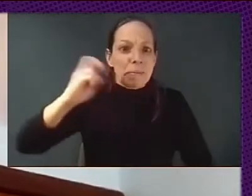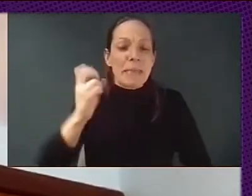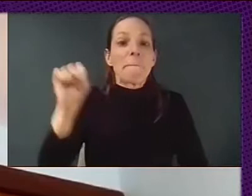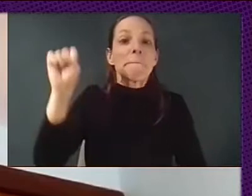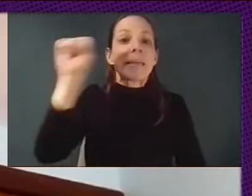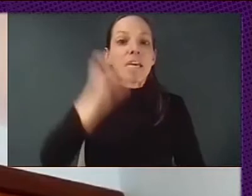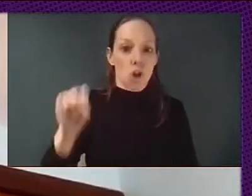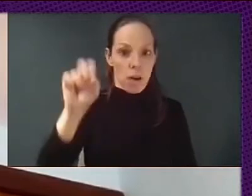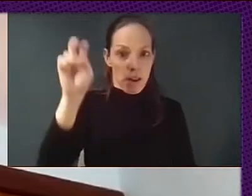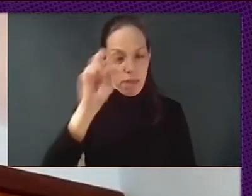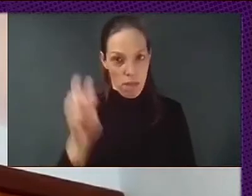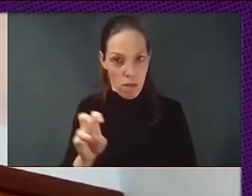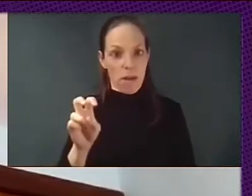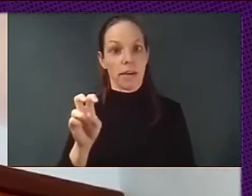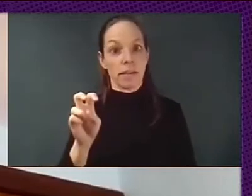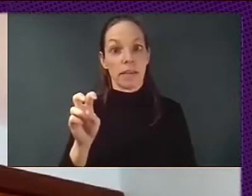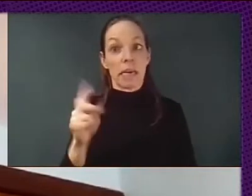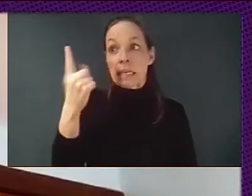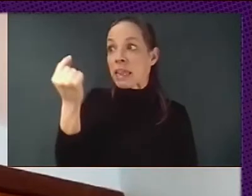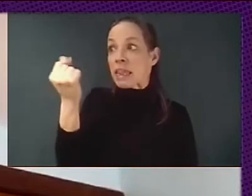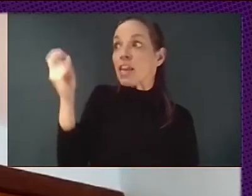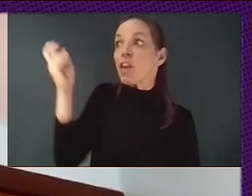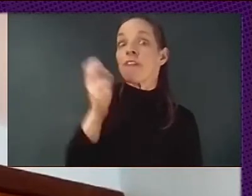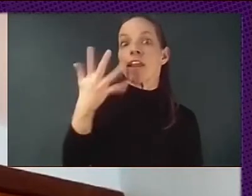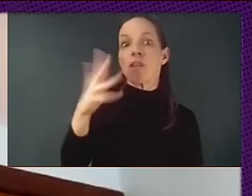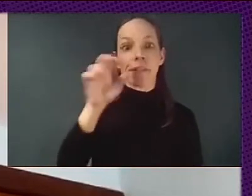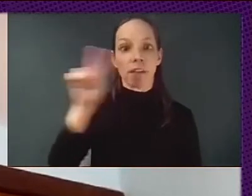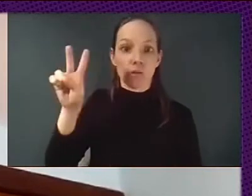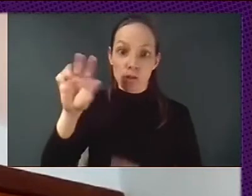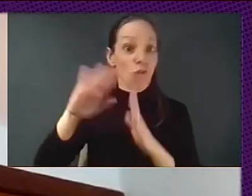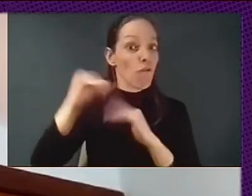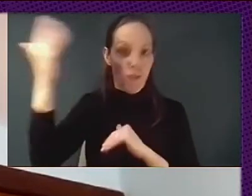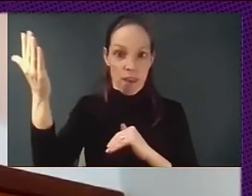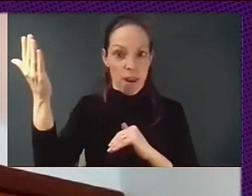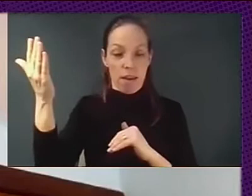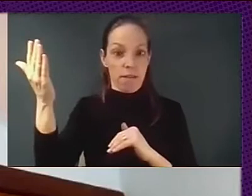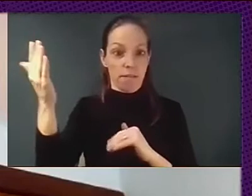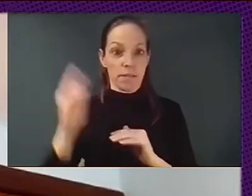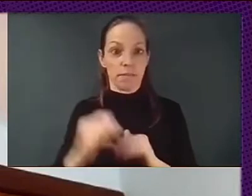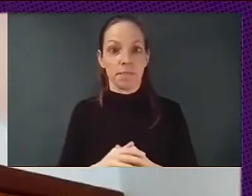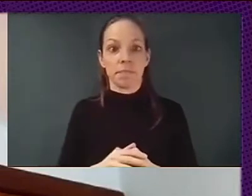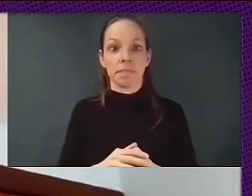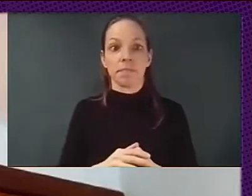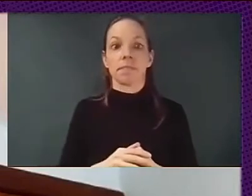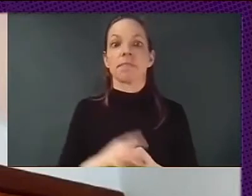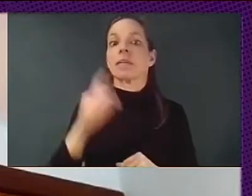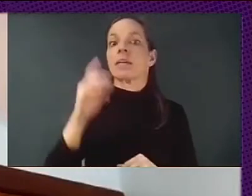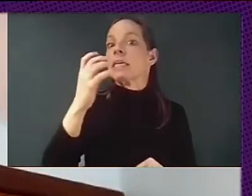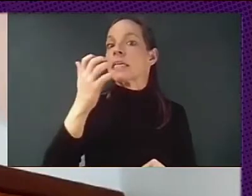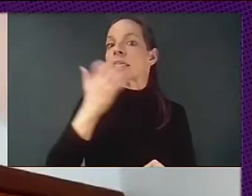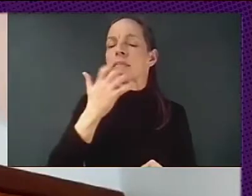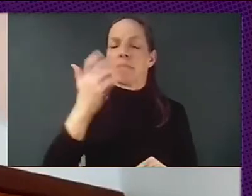from, right? And not only that, but even when they're penetrating into a small market, say a place like South Africa